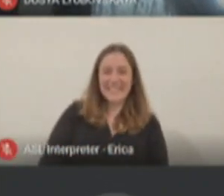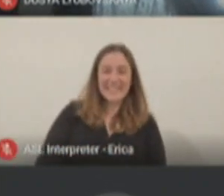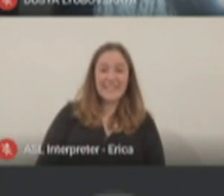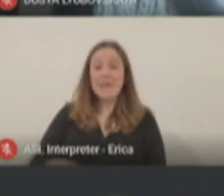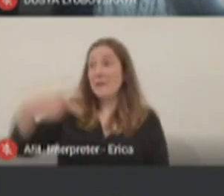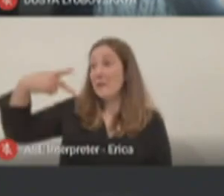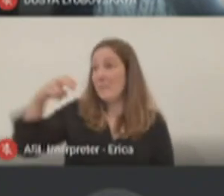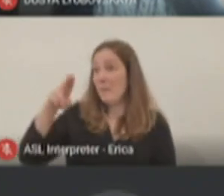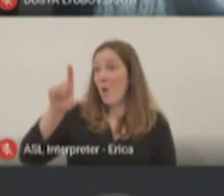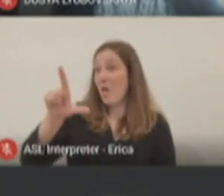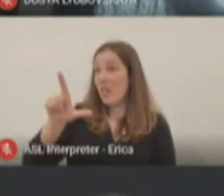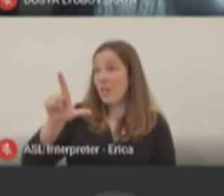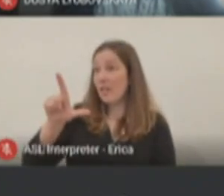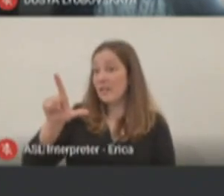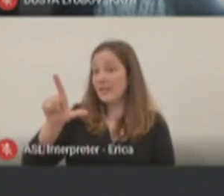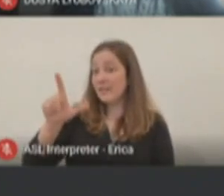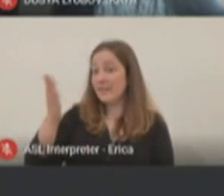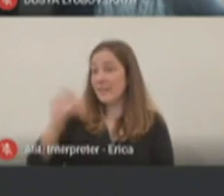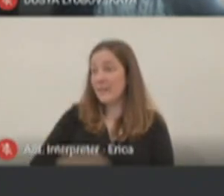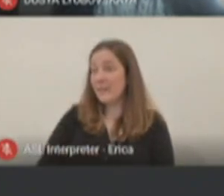Paul.